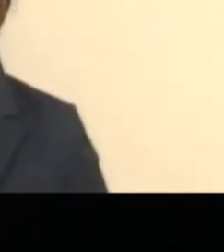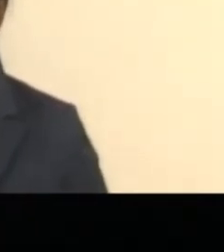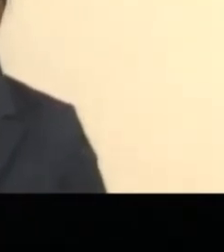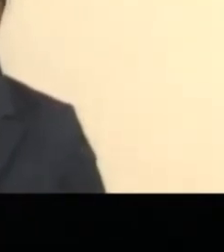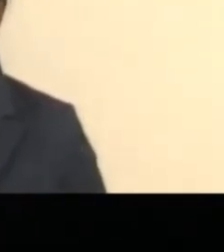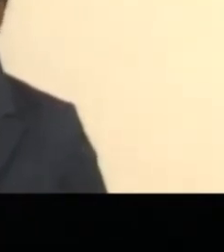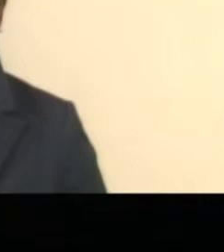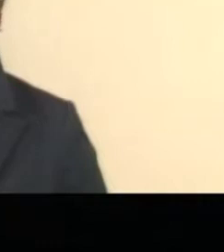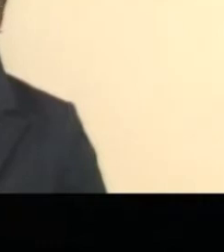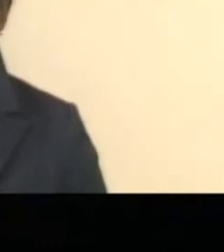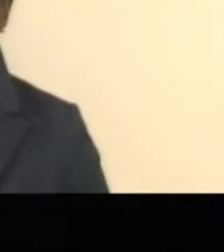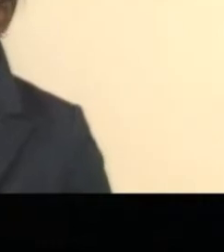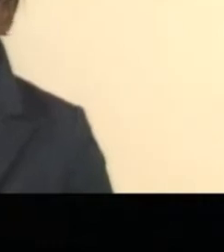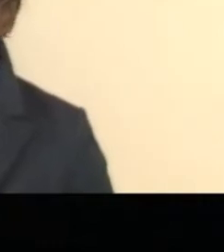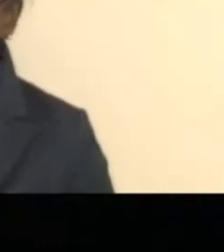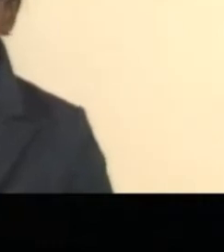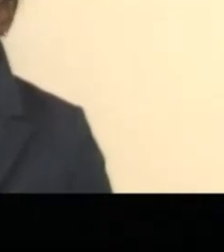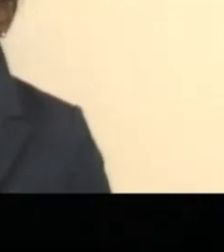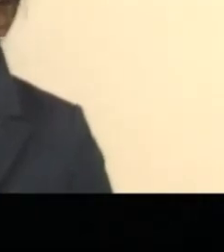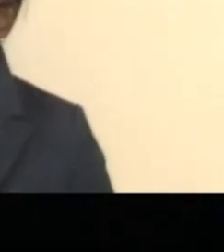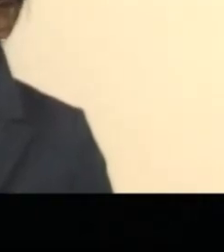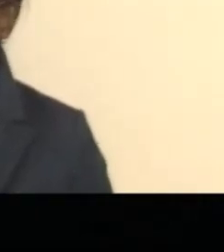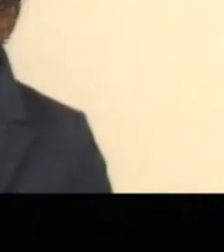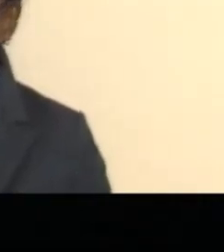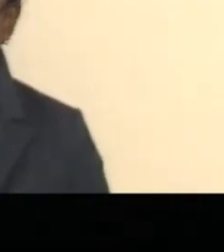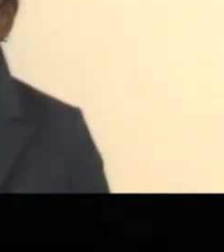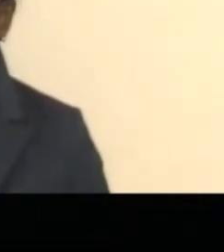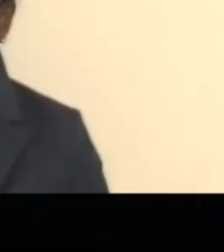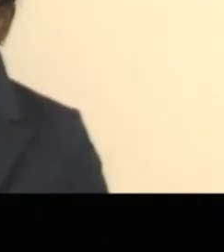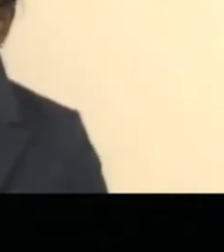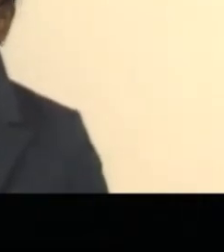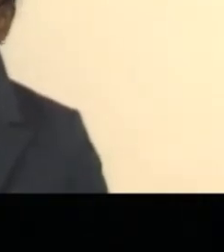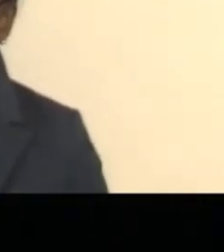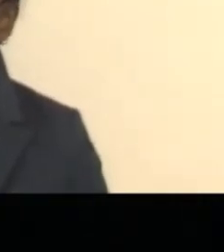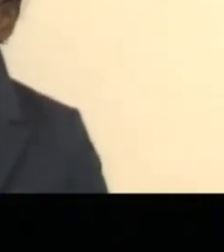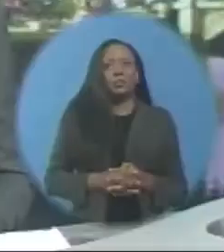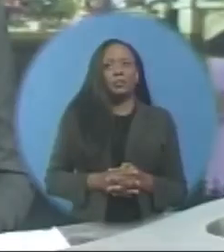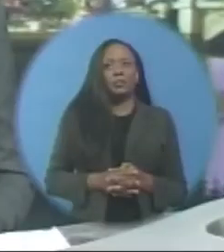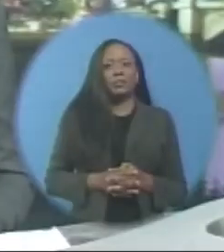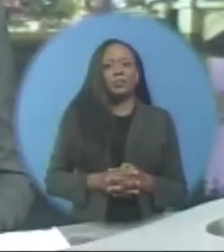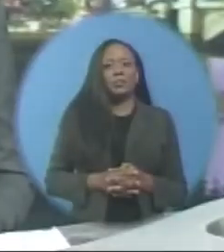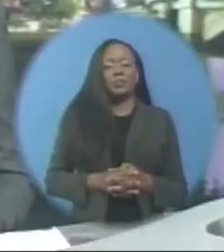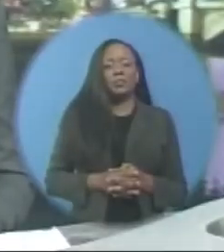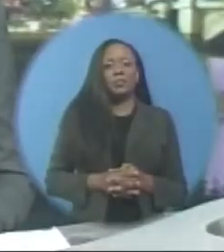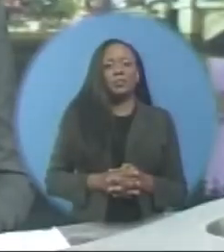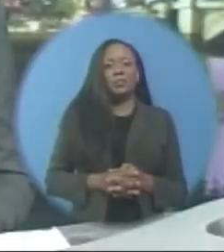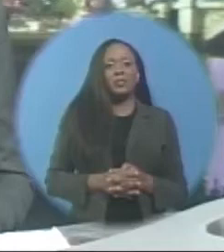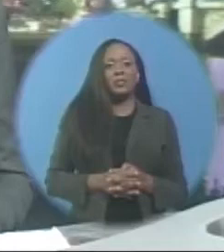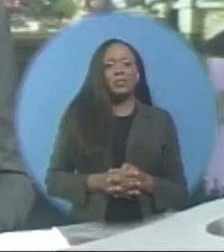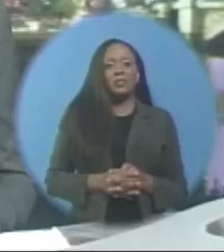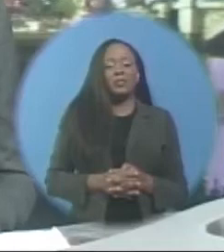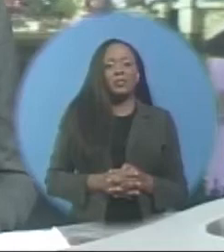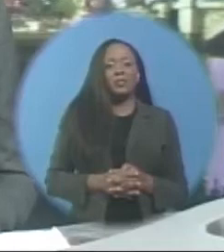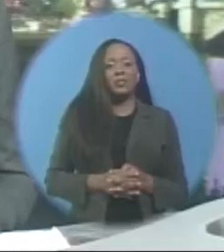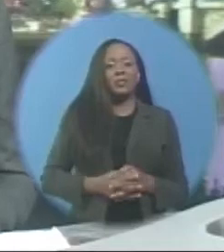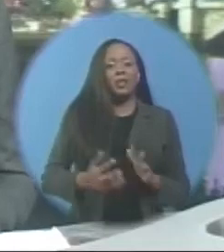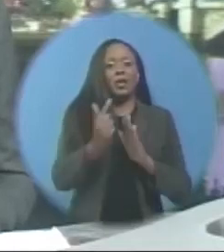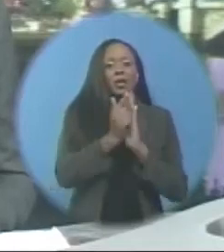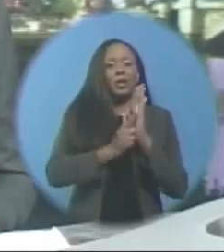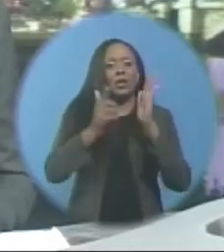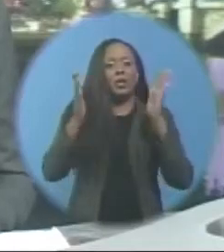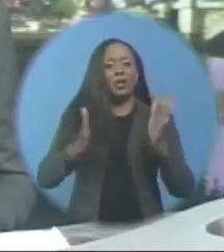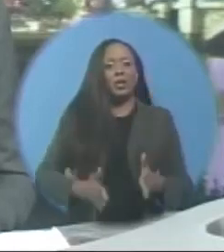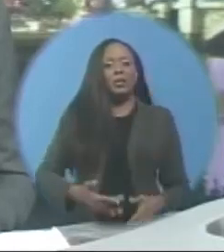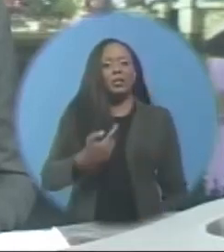know some lawyers, certainly some seniors, who have taken their matters to mediation. They're also... Ms. Weeks